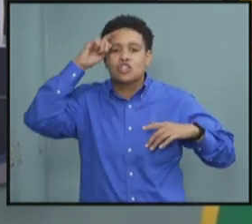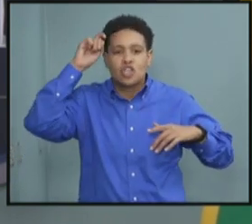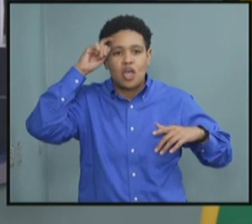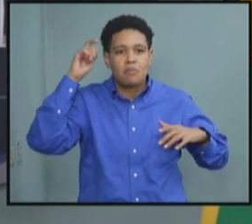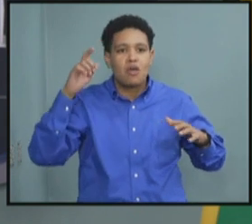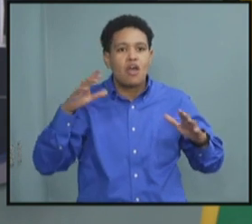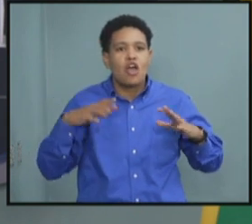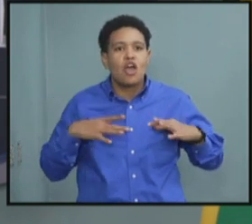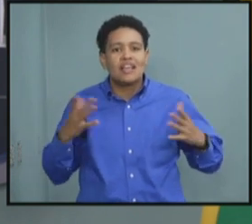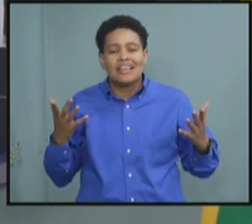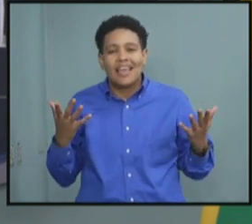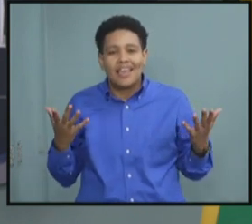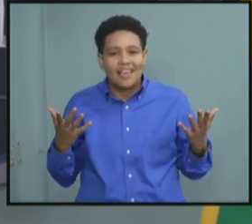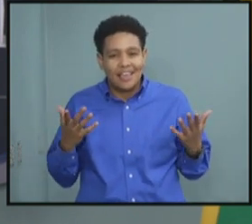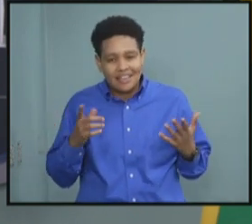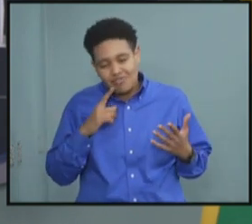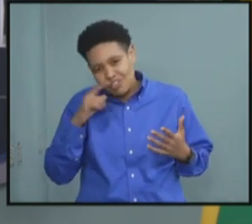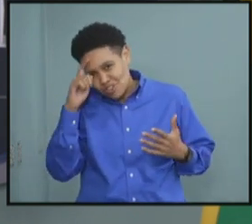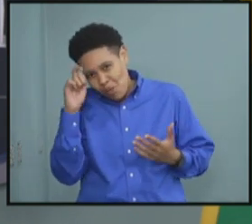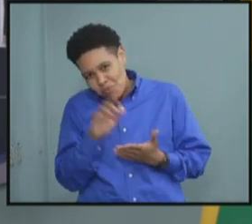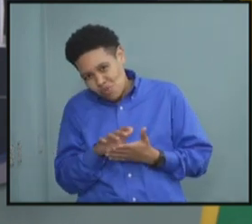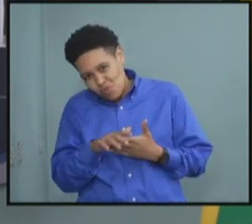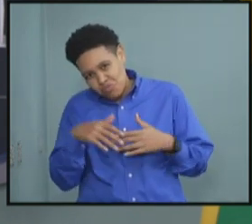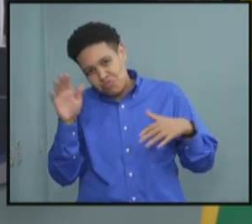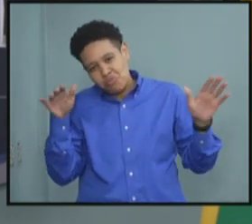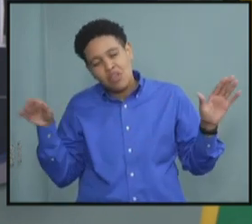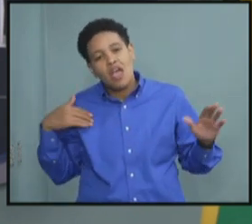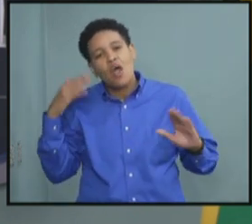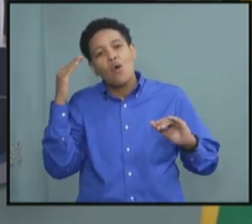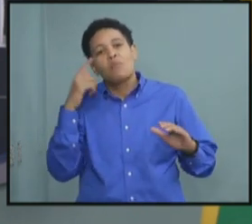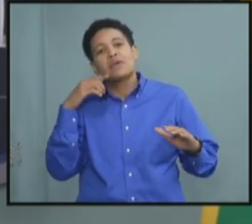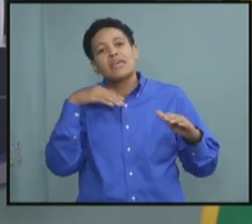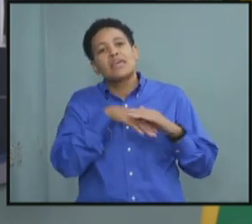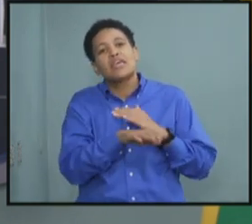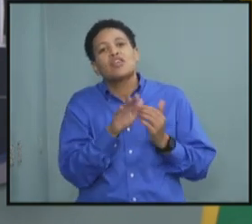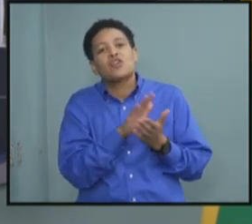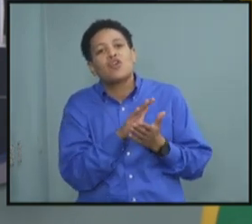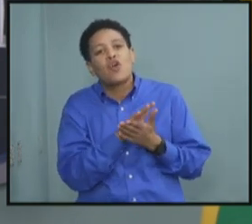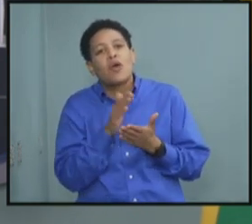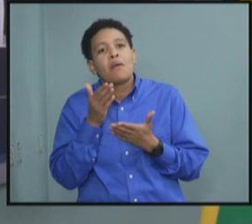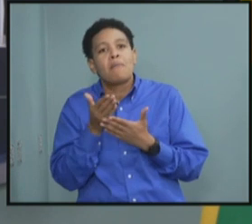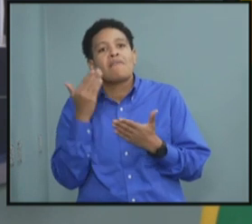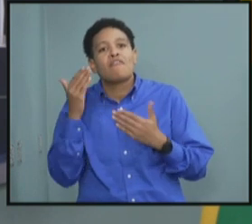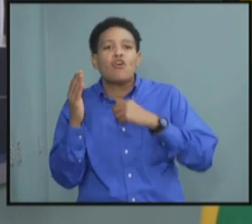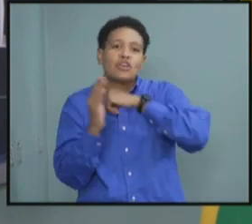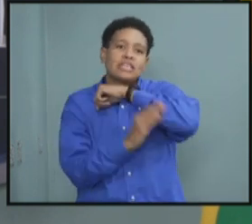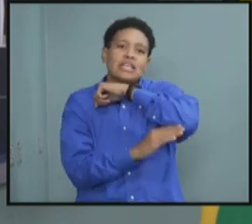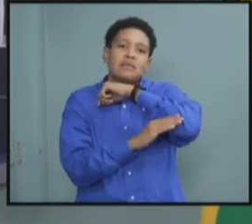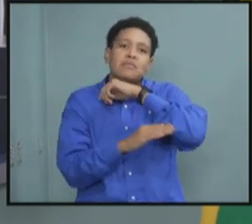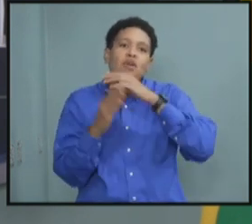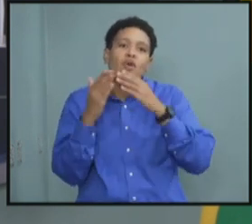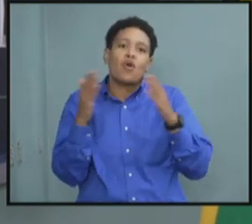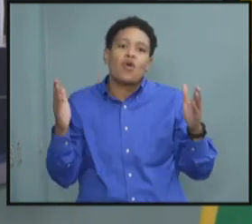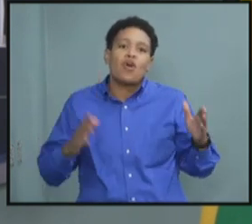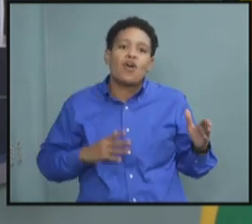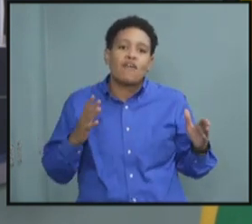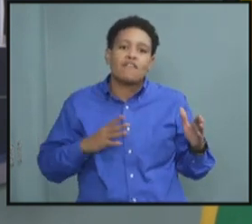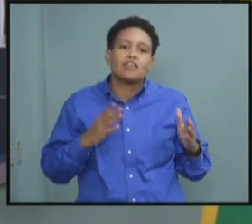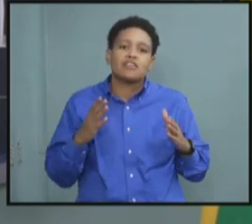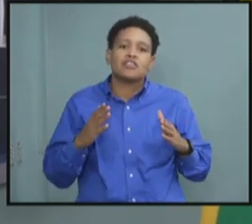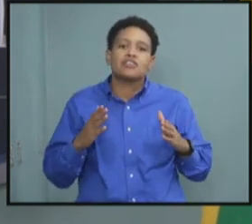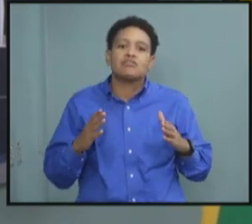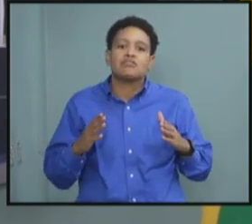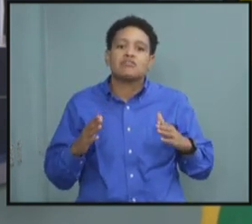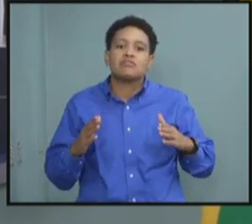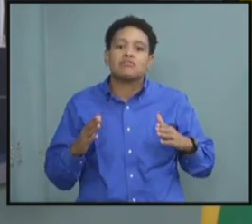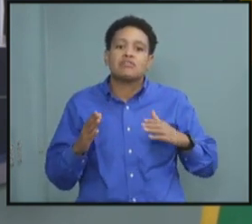school. And it is our hope that we'll be able to get them into school before the official September opening